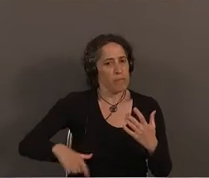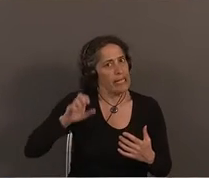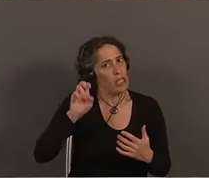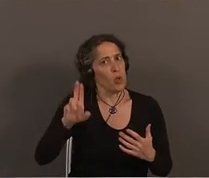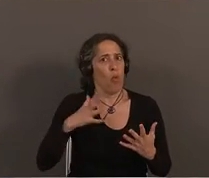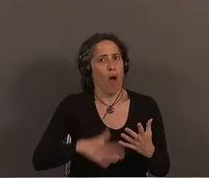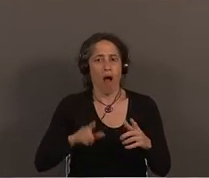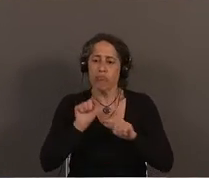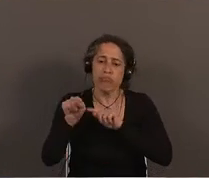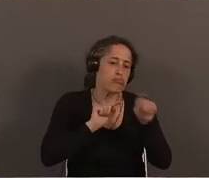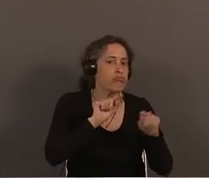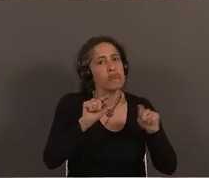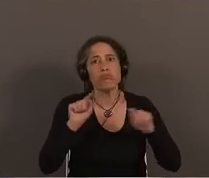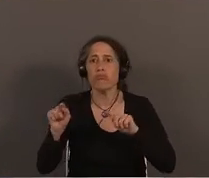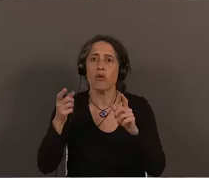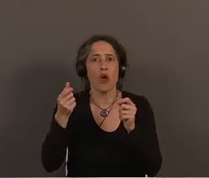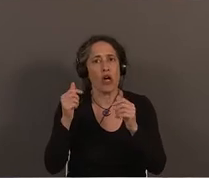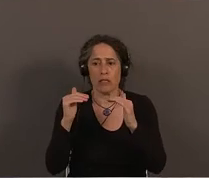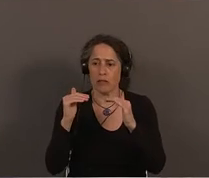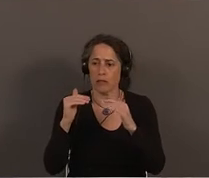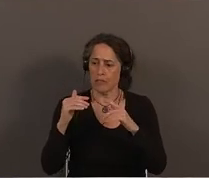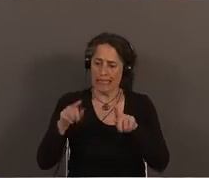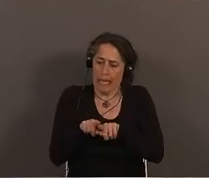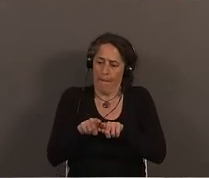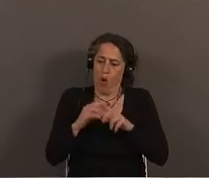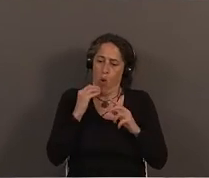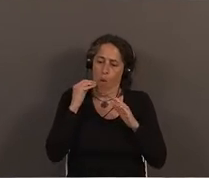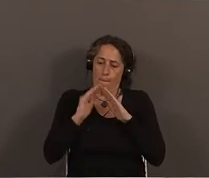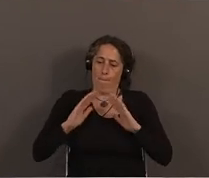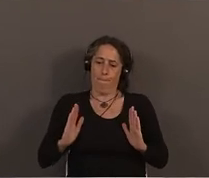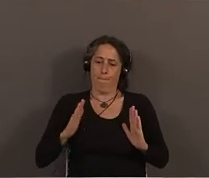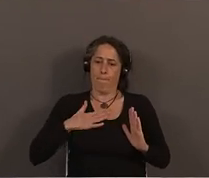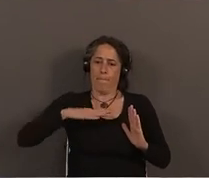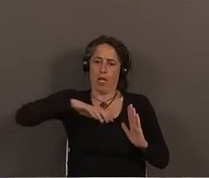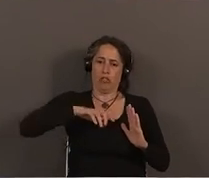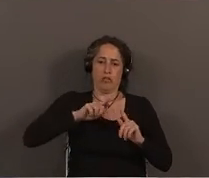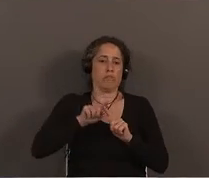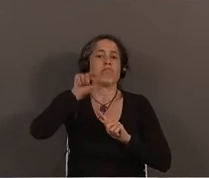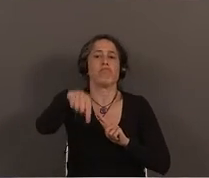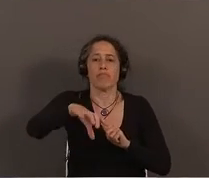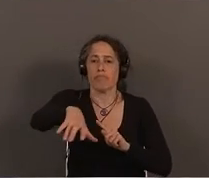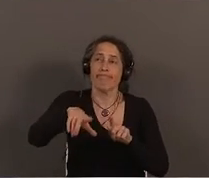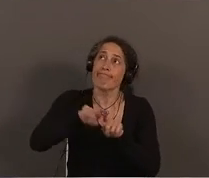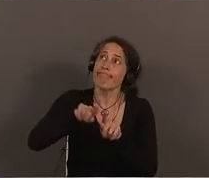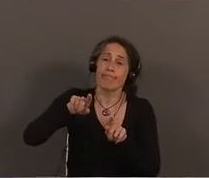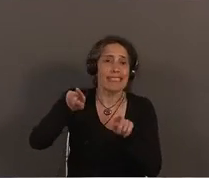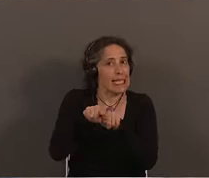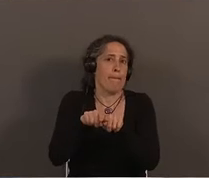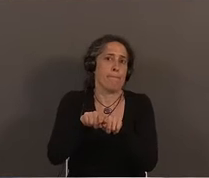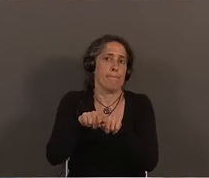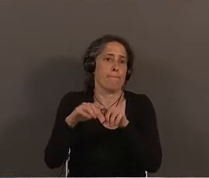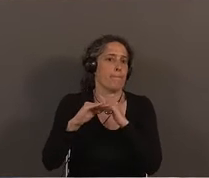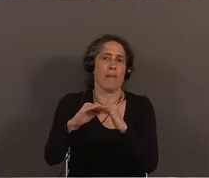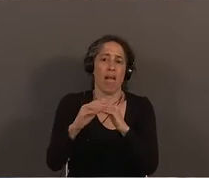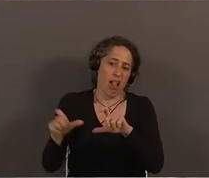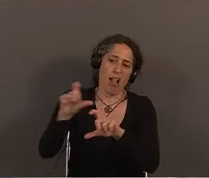whether something maybe like the regulatory framework is something a bit more abstract in that regard in the minds of people. So definitely in that regard, it was quite